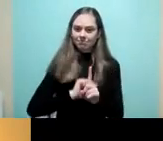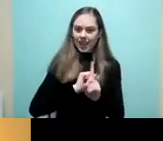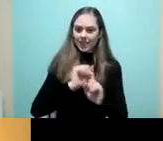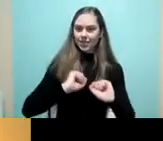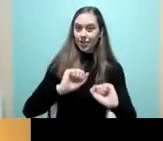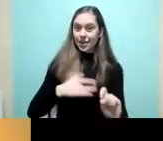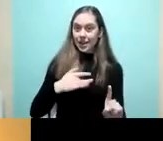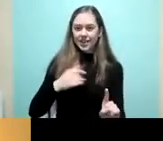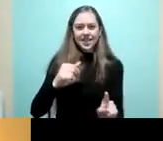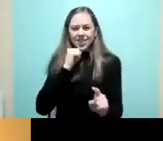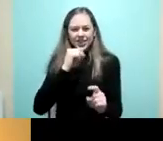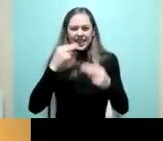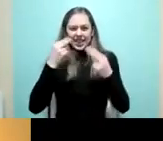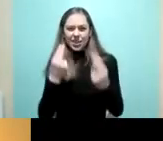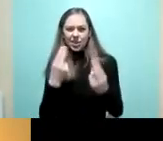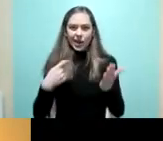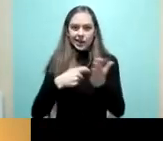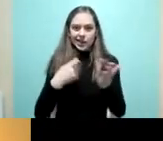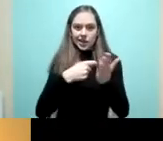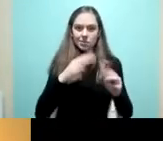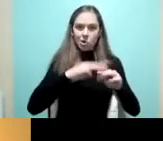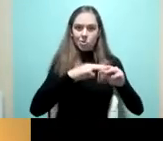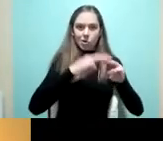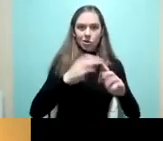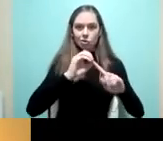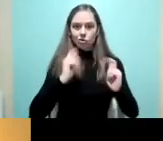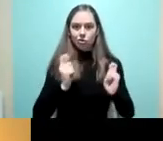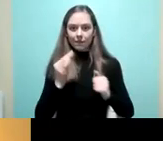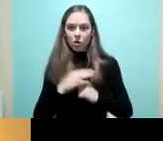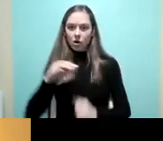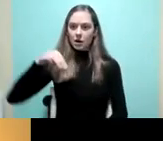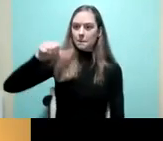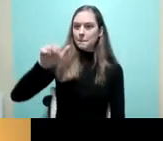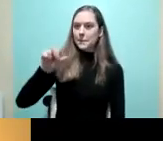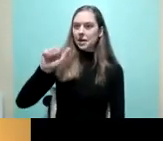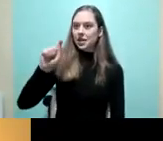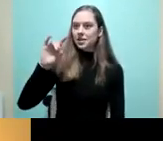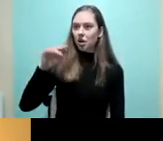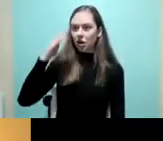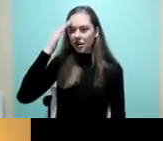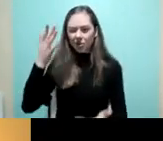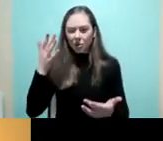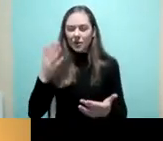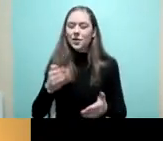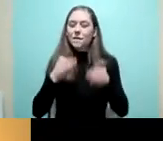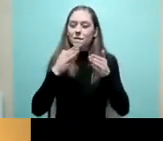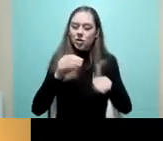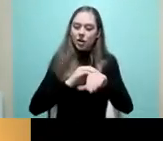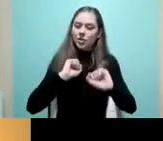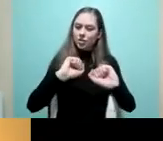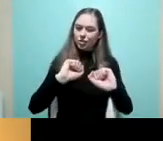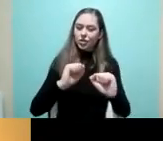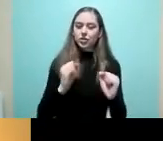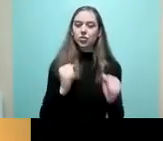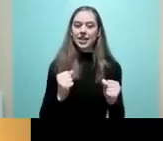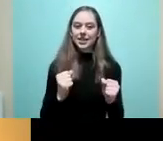need to overcomplicate things and go and start training for marathons or whatever. Okay. So focus on your strengths and not